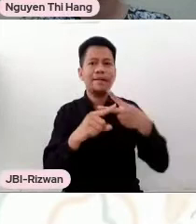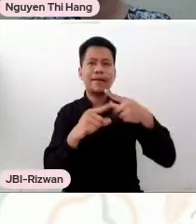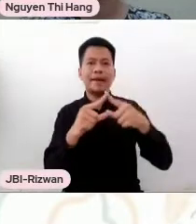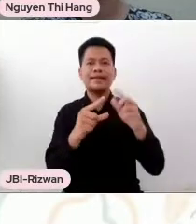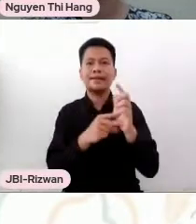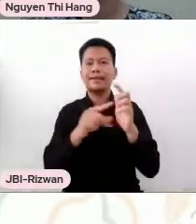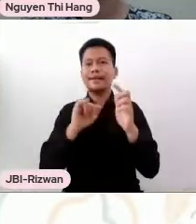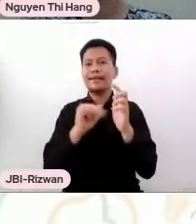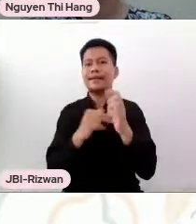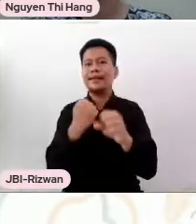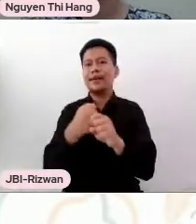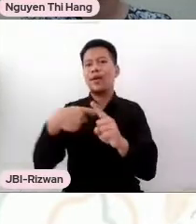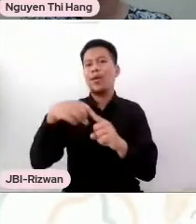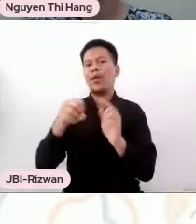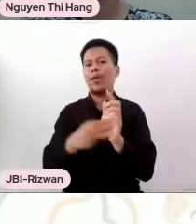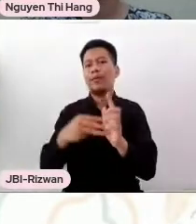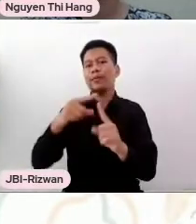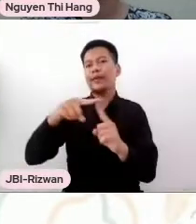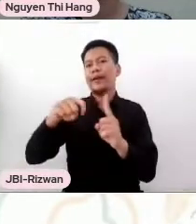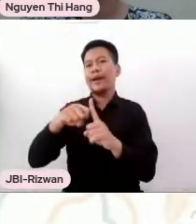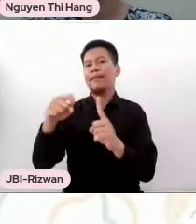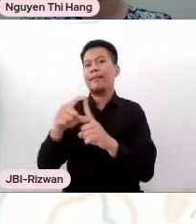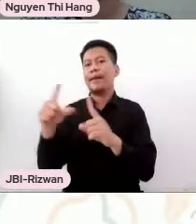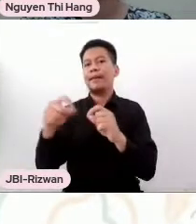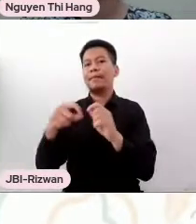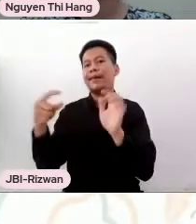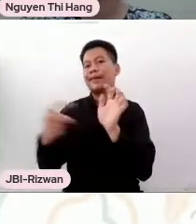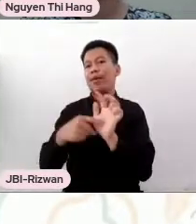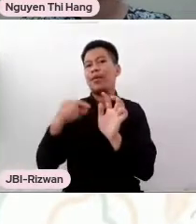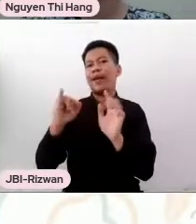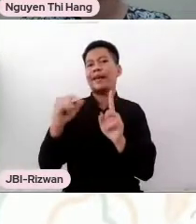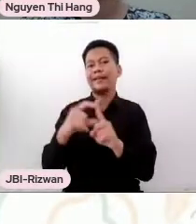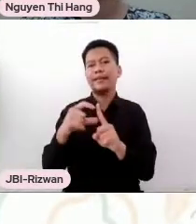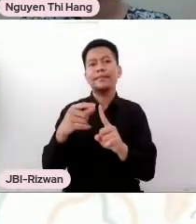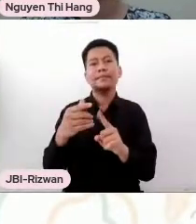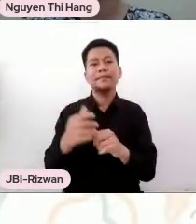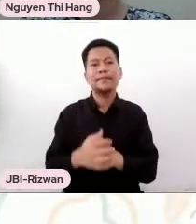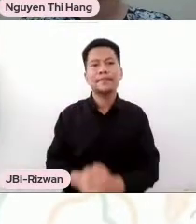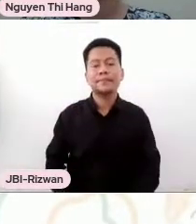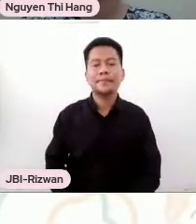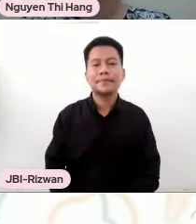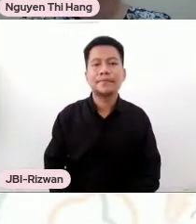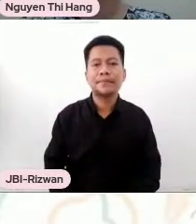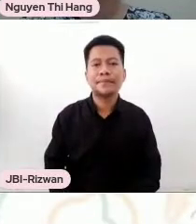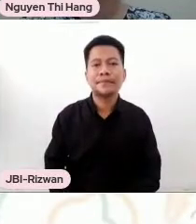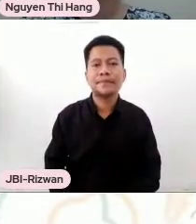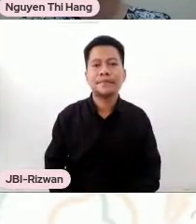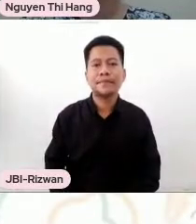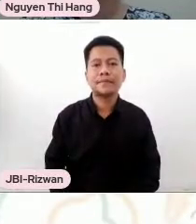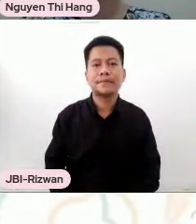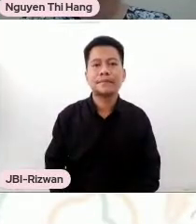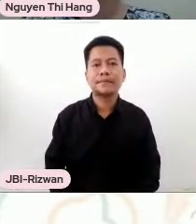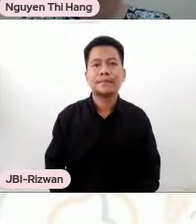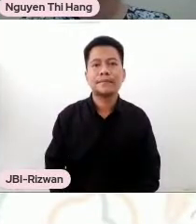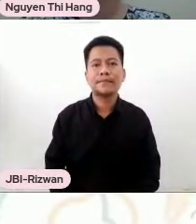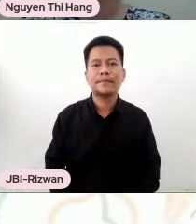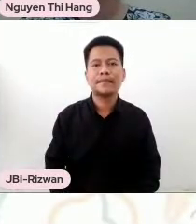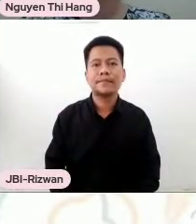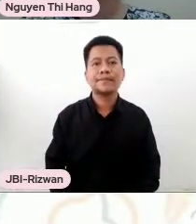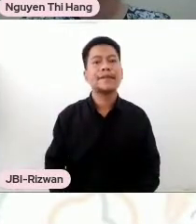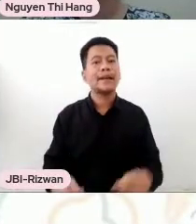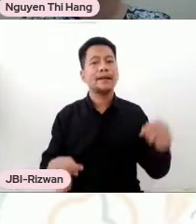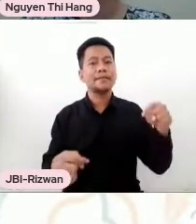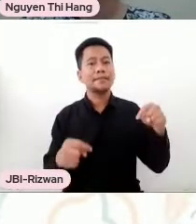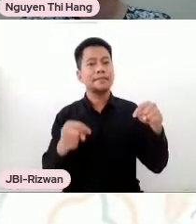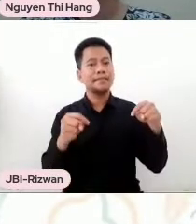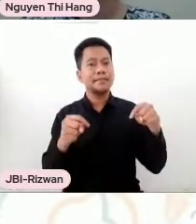pasningkom.tkplb.id. Okay, I just great the viewer Miss Hang who join us today. If you